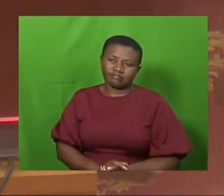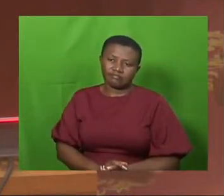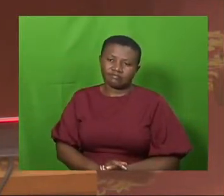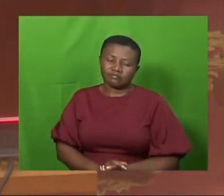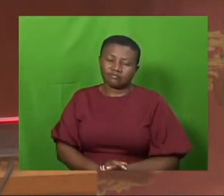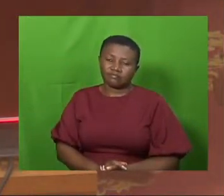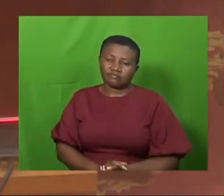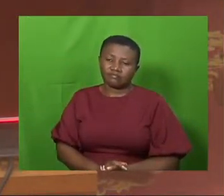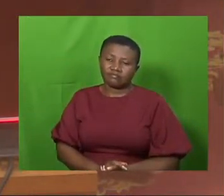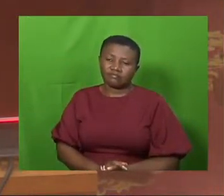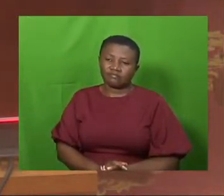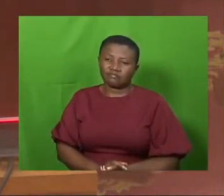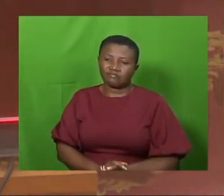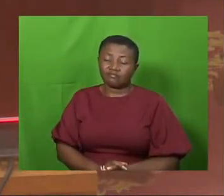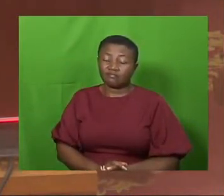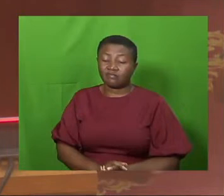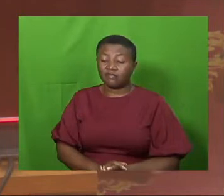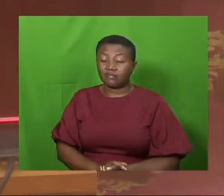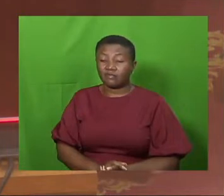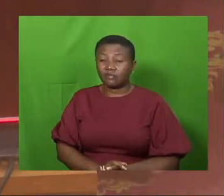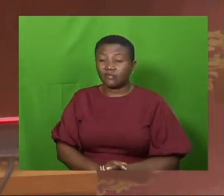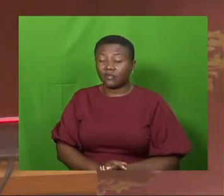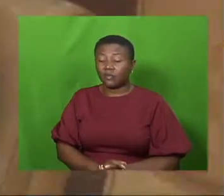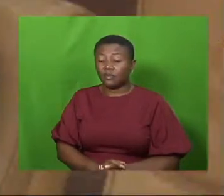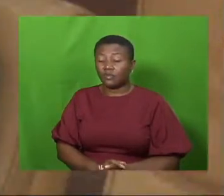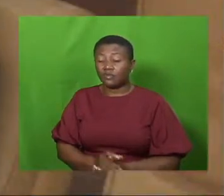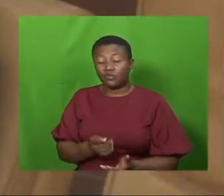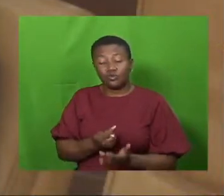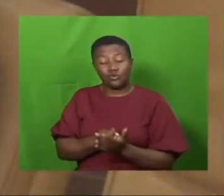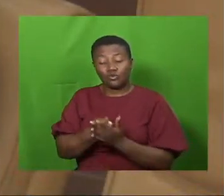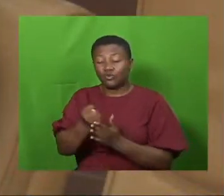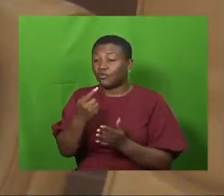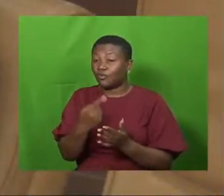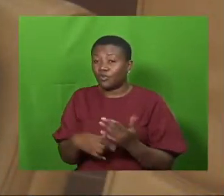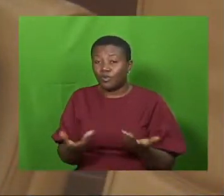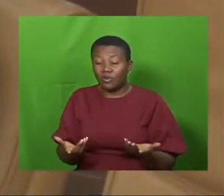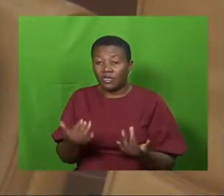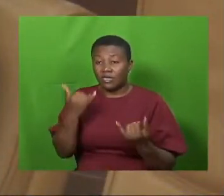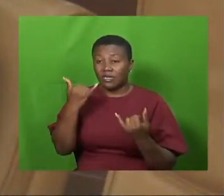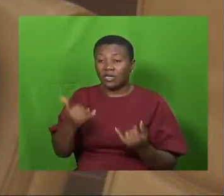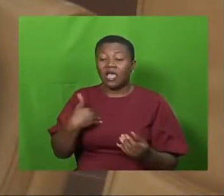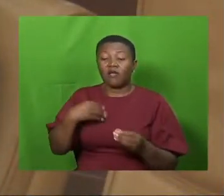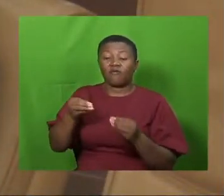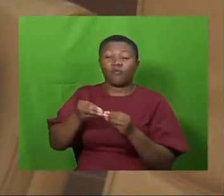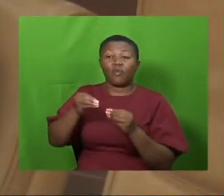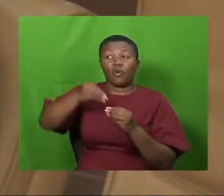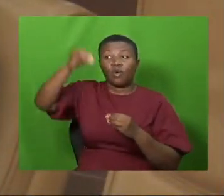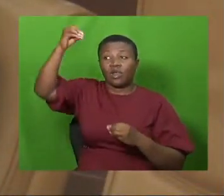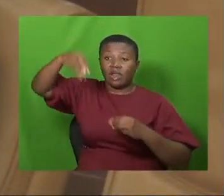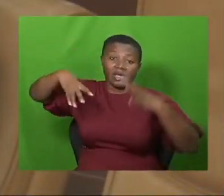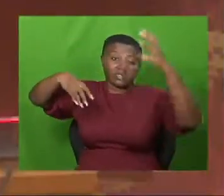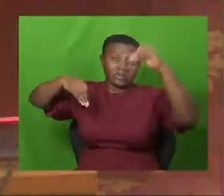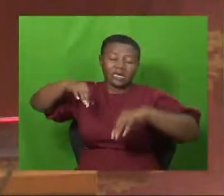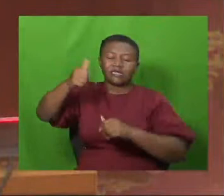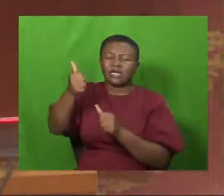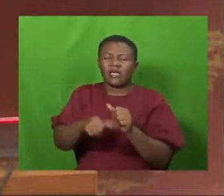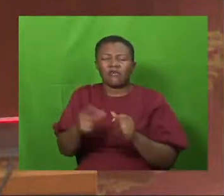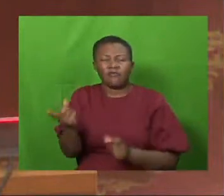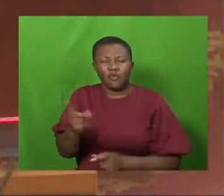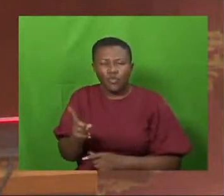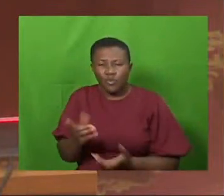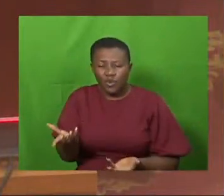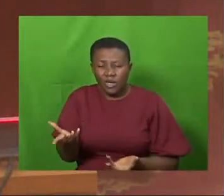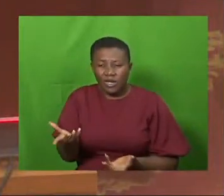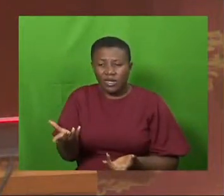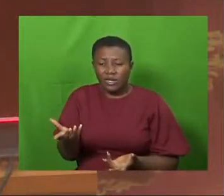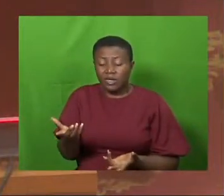Mr. Speaker, the hard truth is that the lights are on. The hard truth that in spite of the challenges, Ghanaians go back